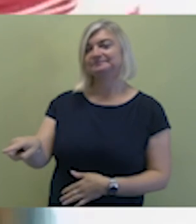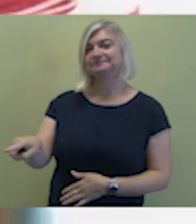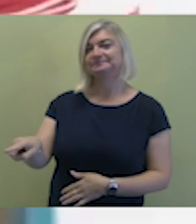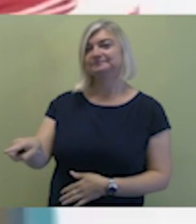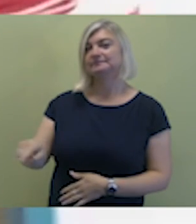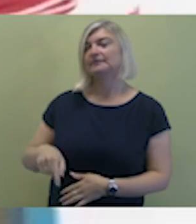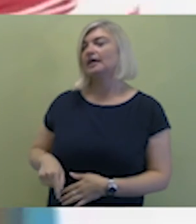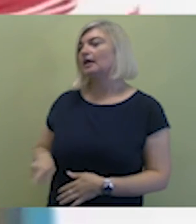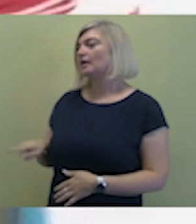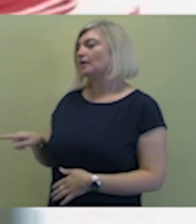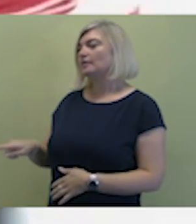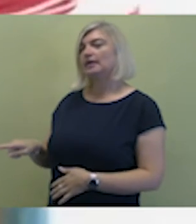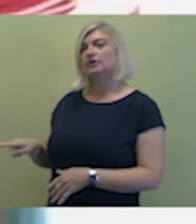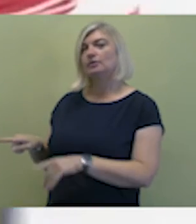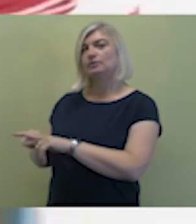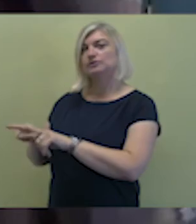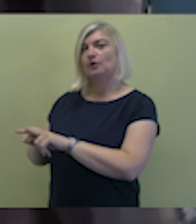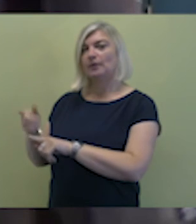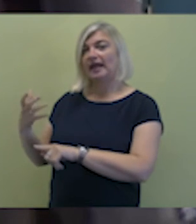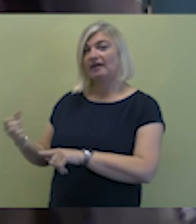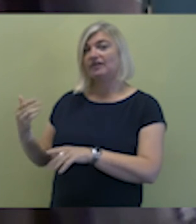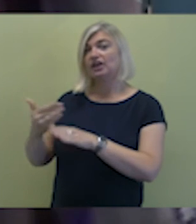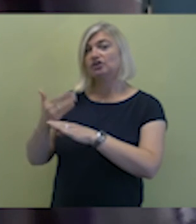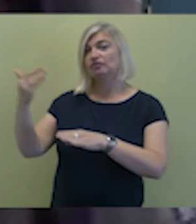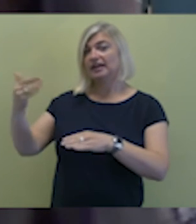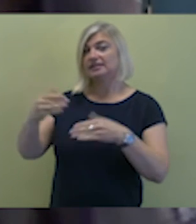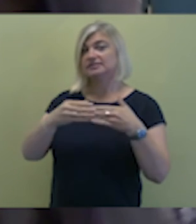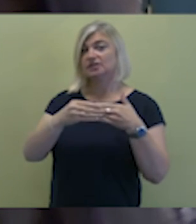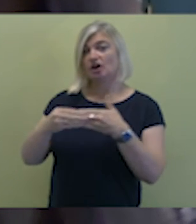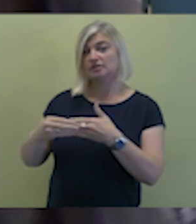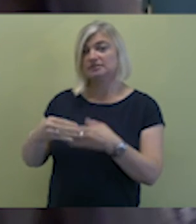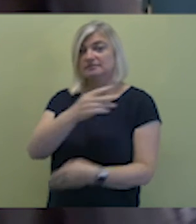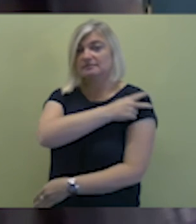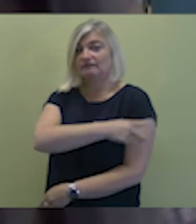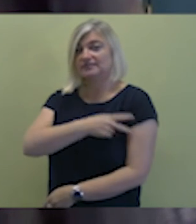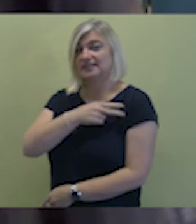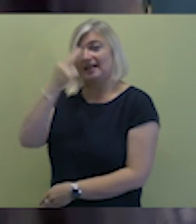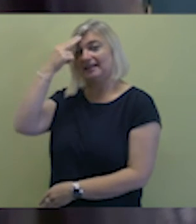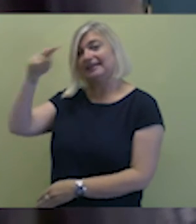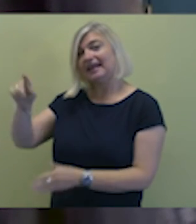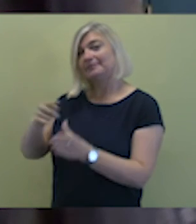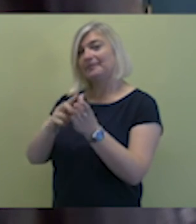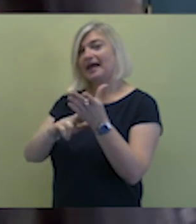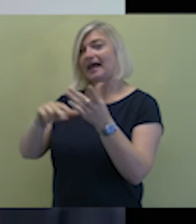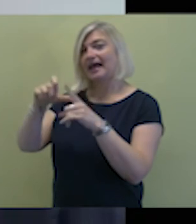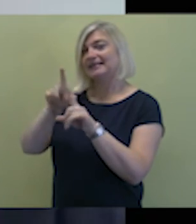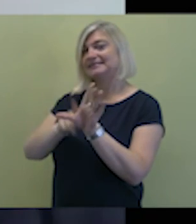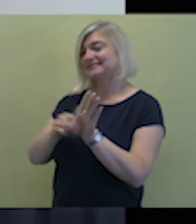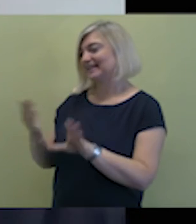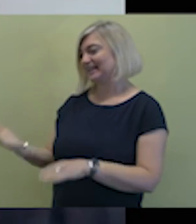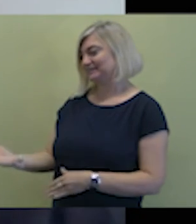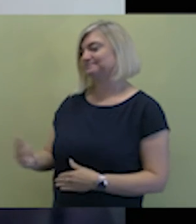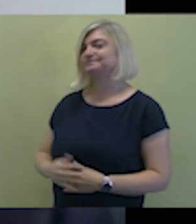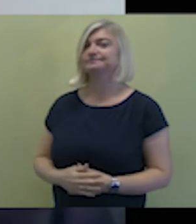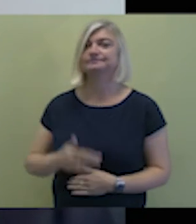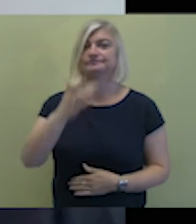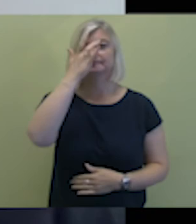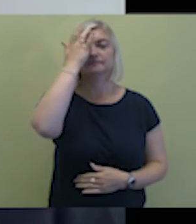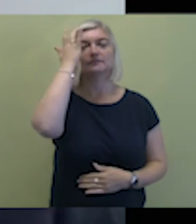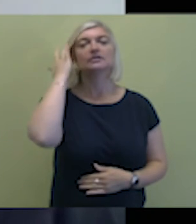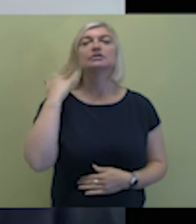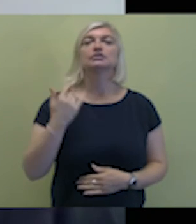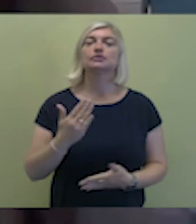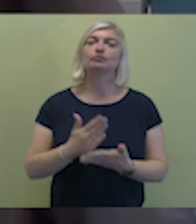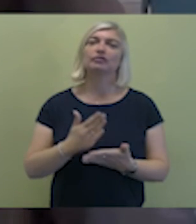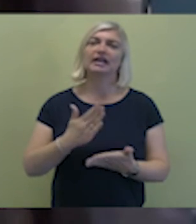Hiya. And lastly, we have one of our career guidance officers, Andy. Hi, Andy. Hi, Emma. So to